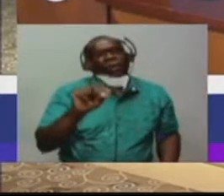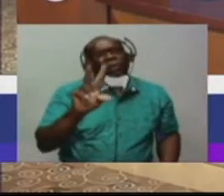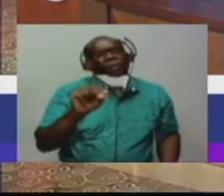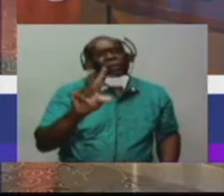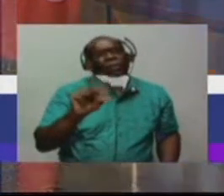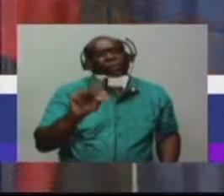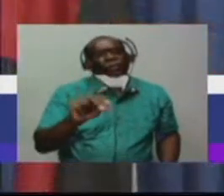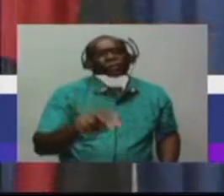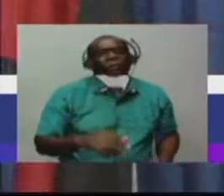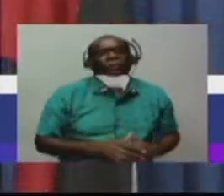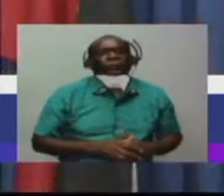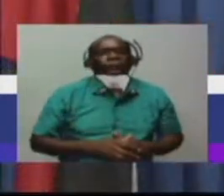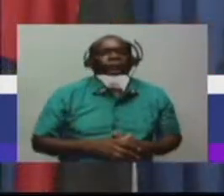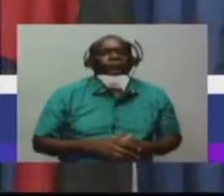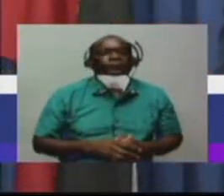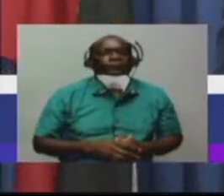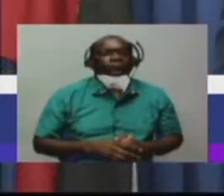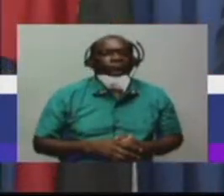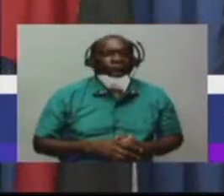Thank you very much,